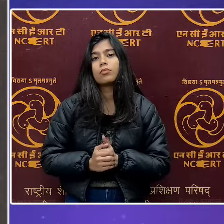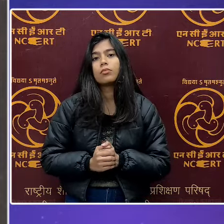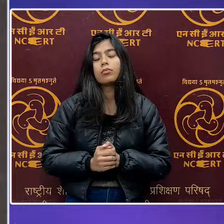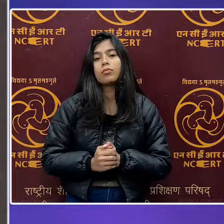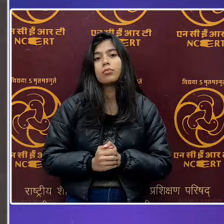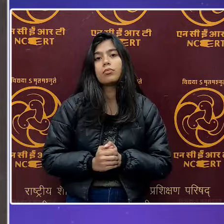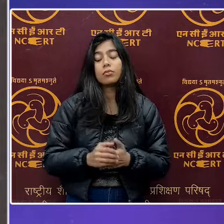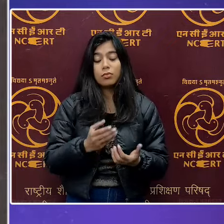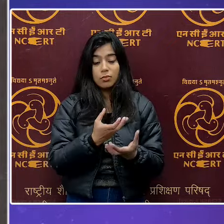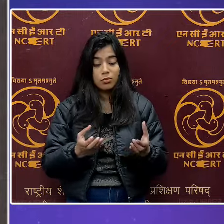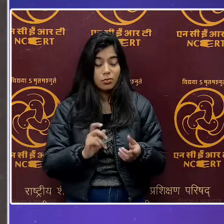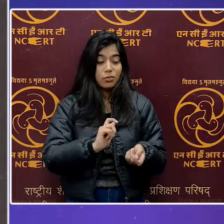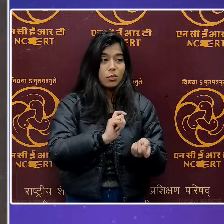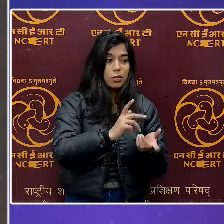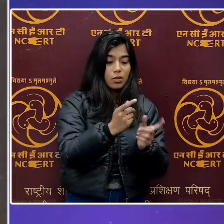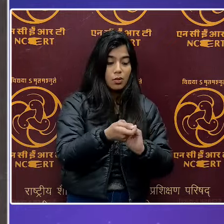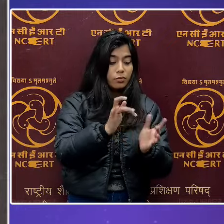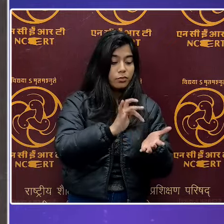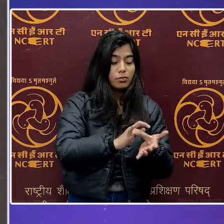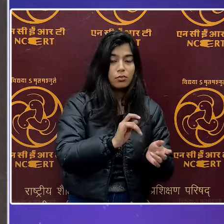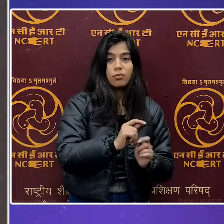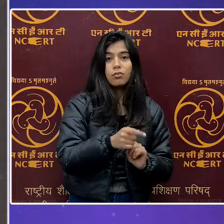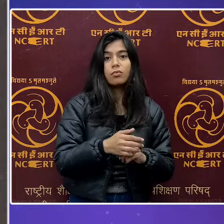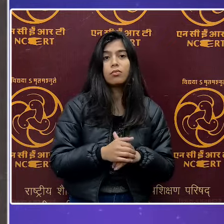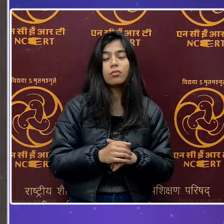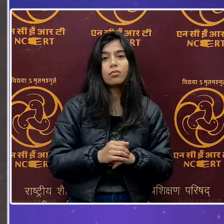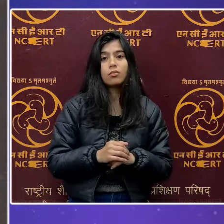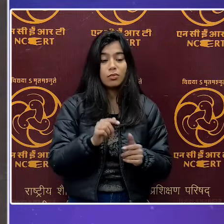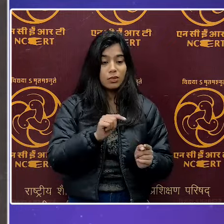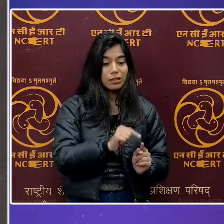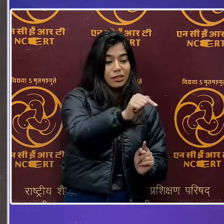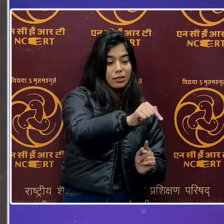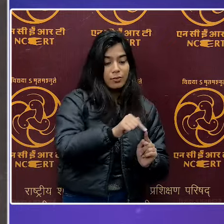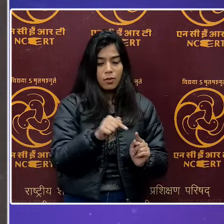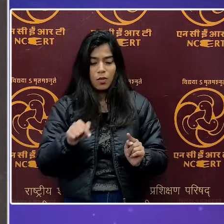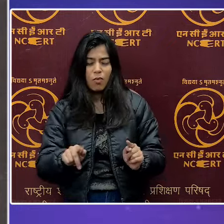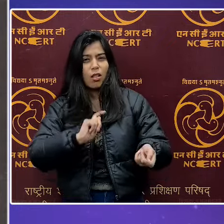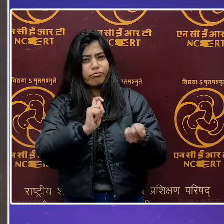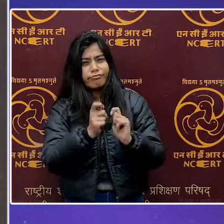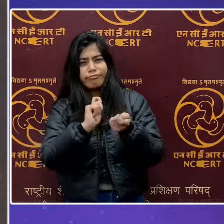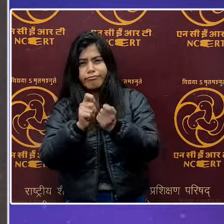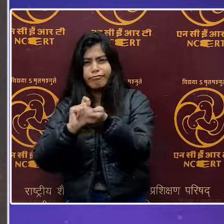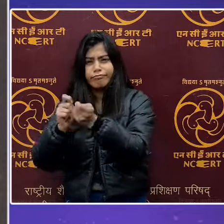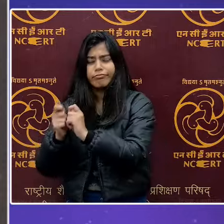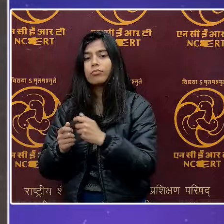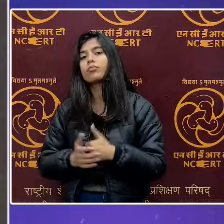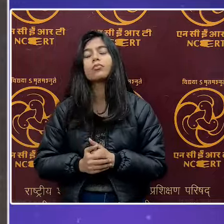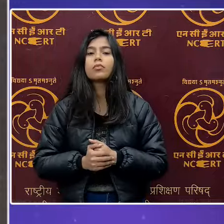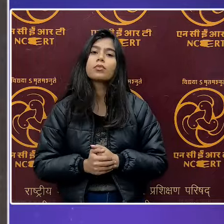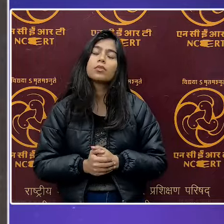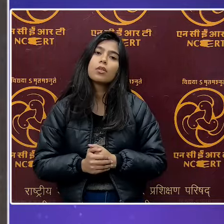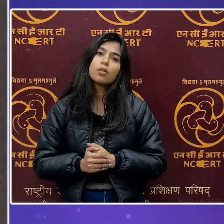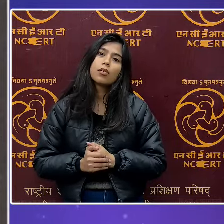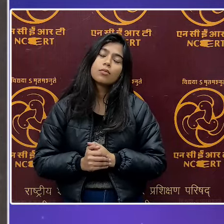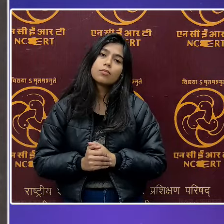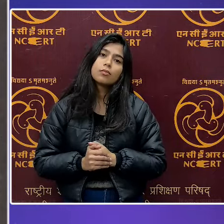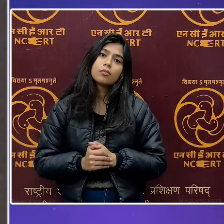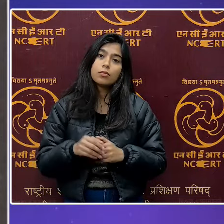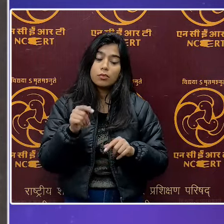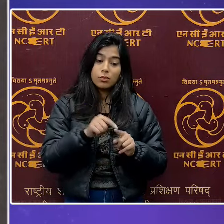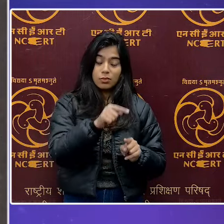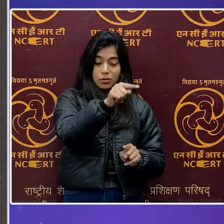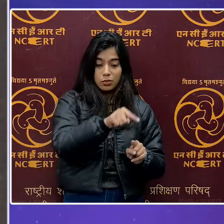When the particle comes here, draw perpendicular. It comes to this position. When the particle comes to this point, the